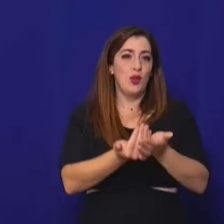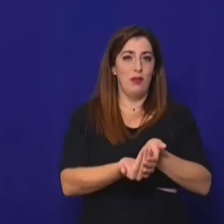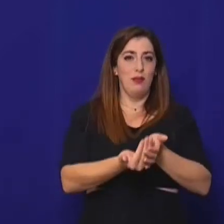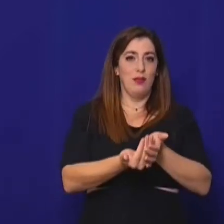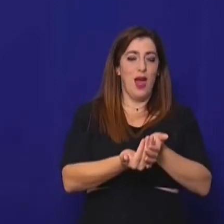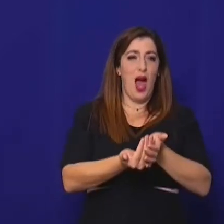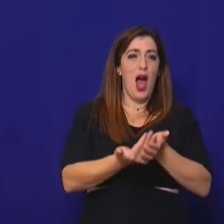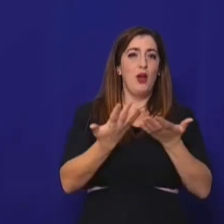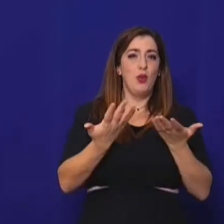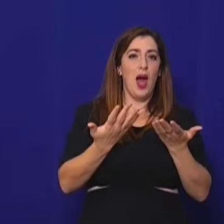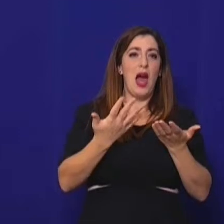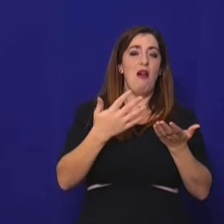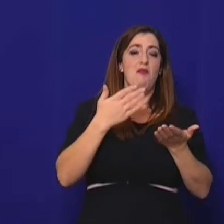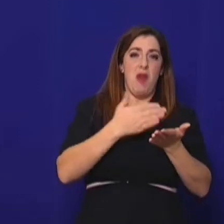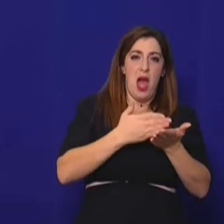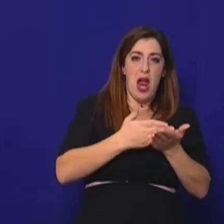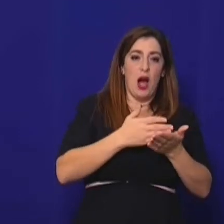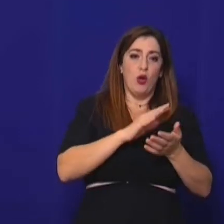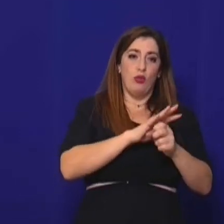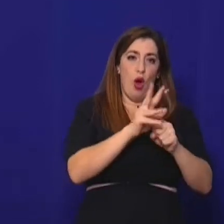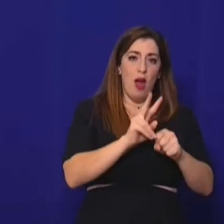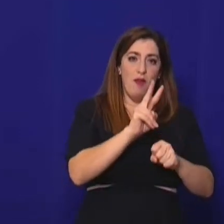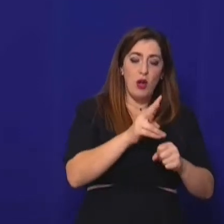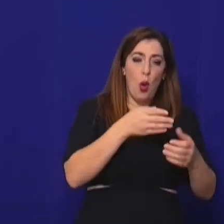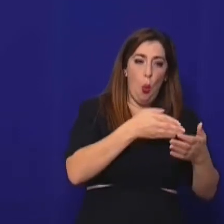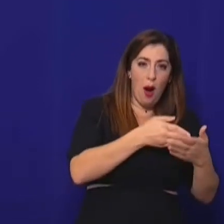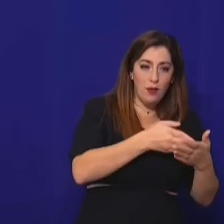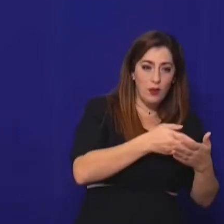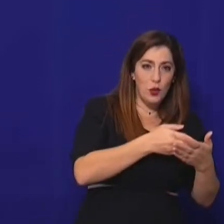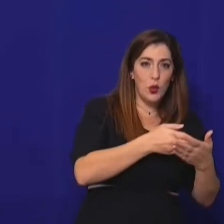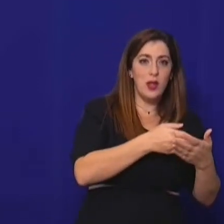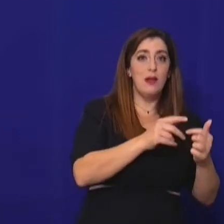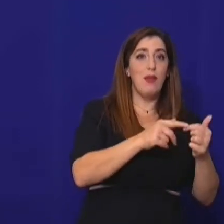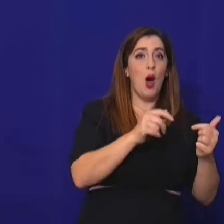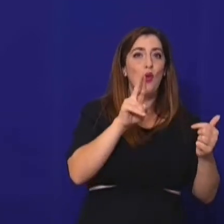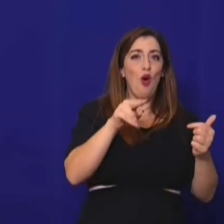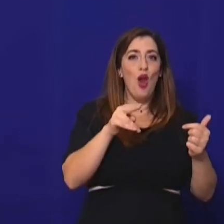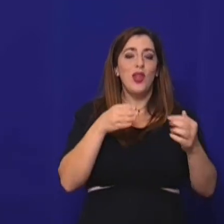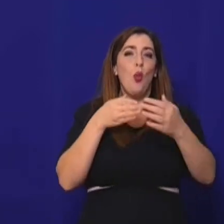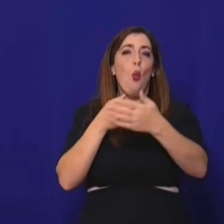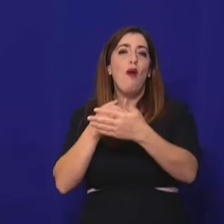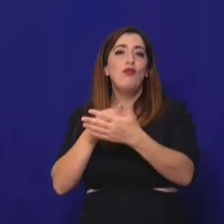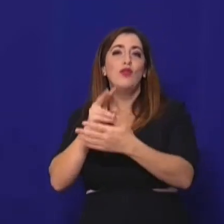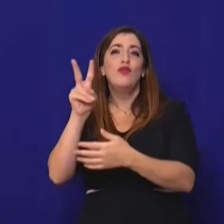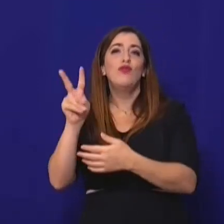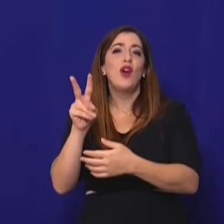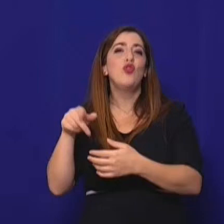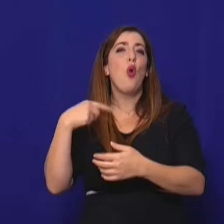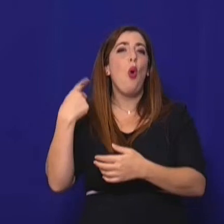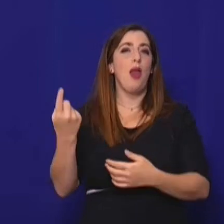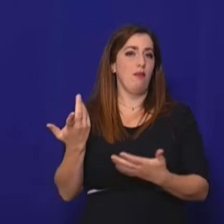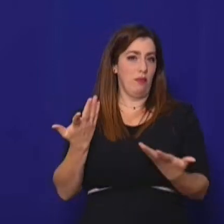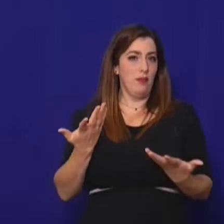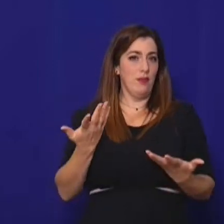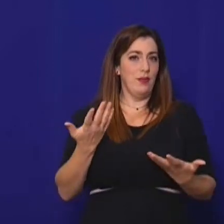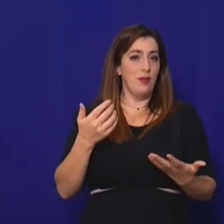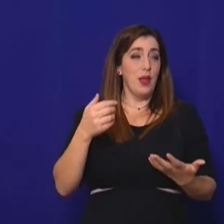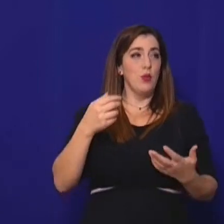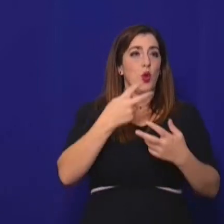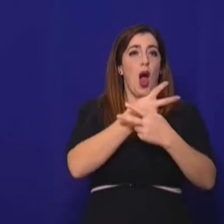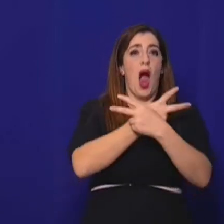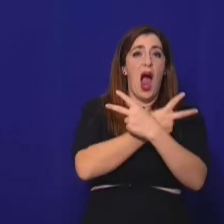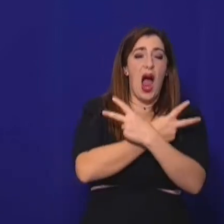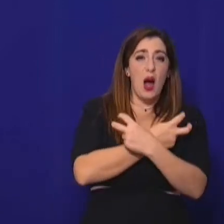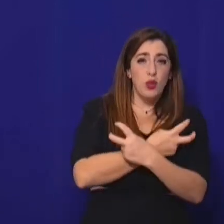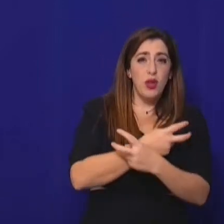virusi oħrajn. Infatti jekk inħarsu lejn l-Awstralja raw li l-istaġun tal-influenza kien ħafna inqas